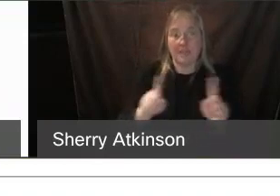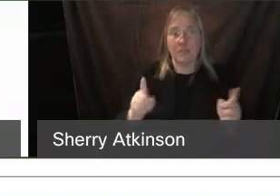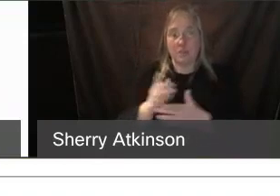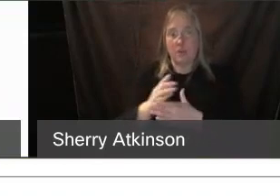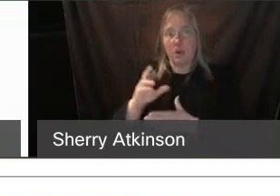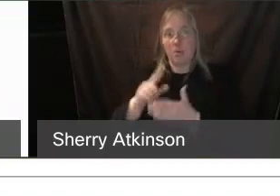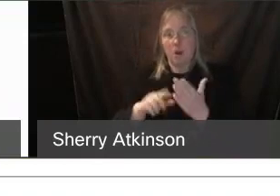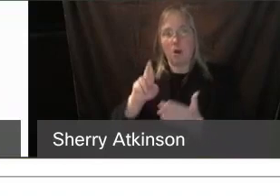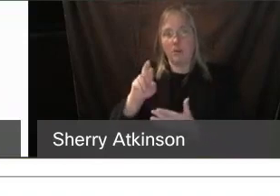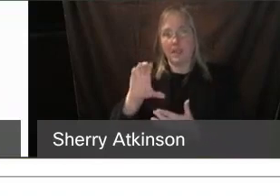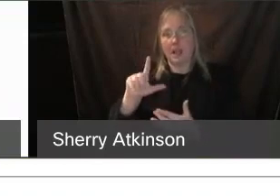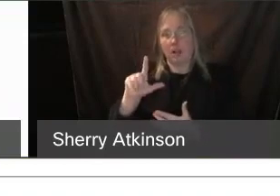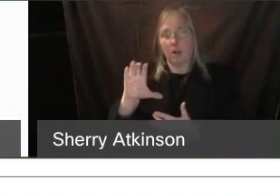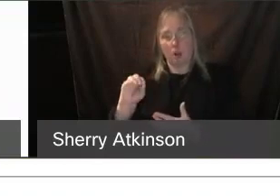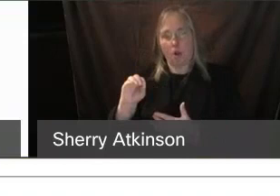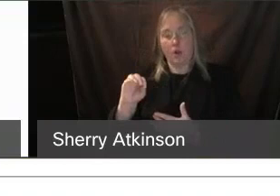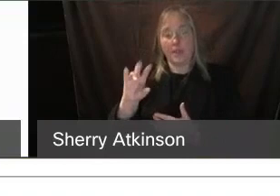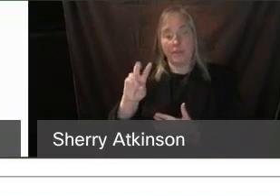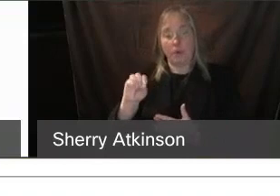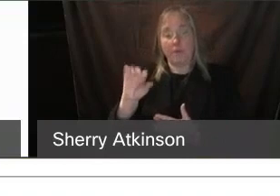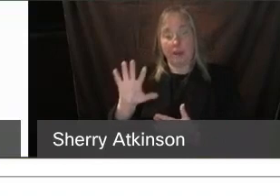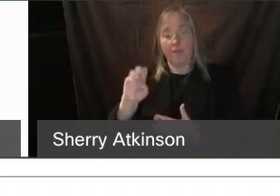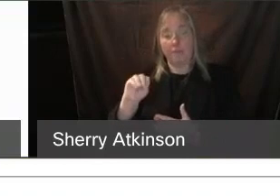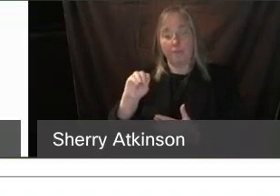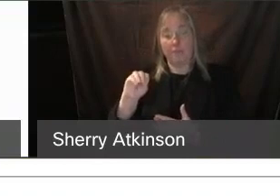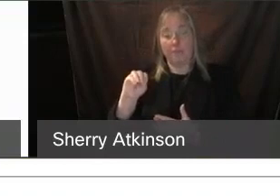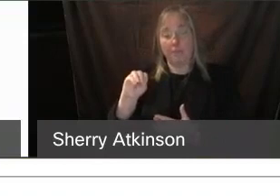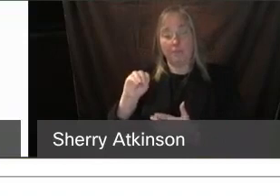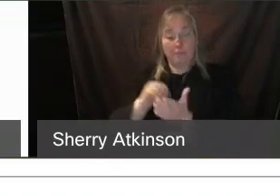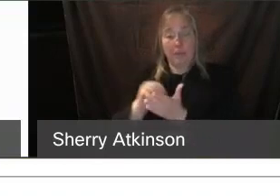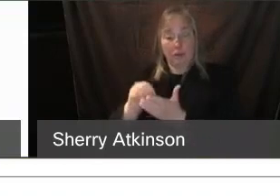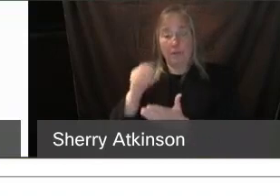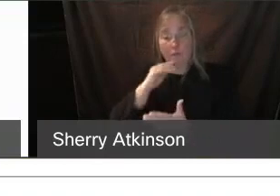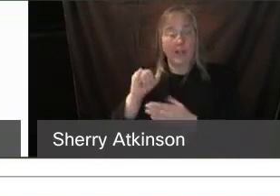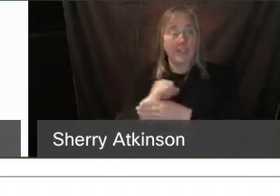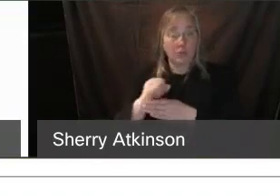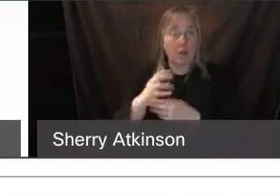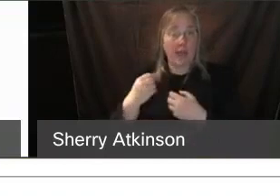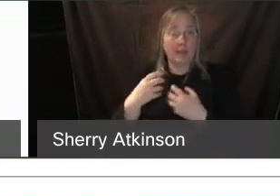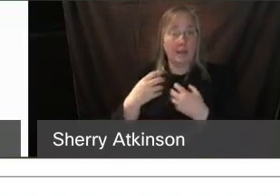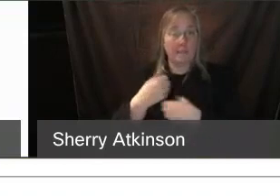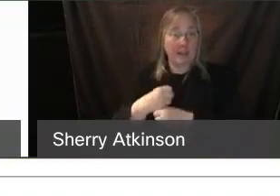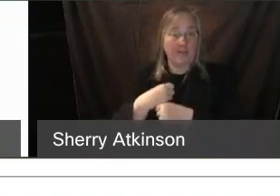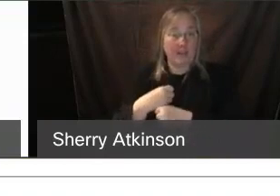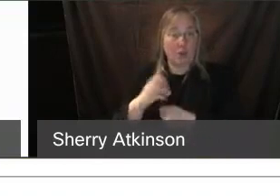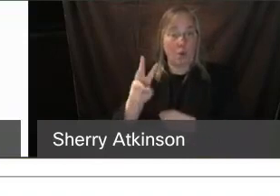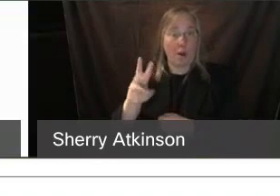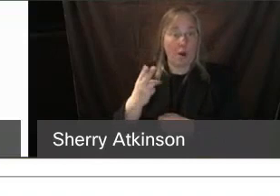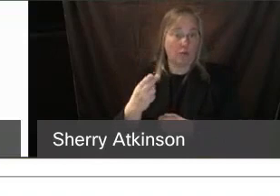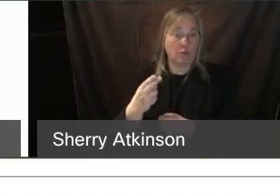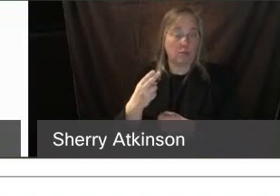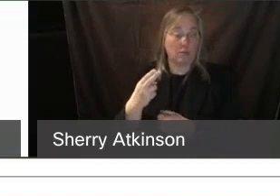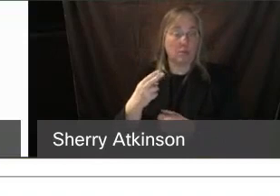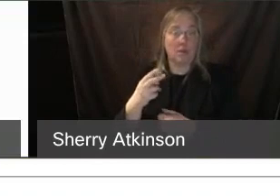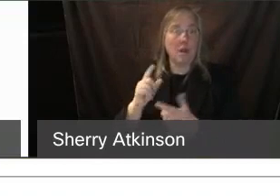says, 7.5 million for industrial manufacturing warehouse. So there's a big demand for that, but we're far